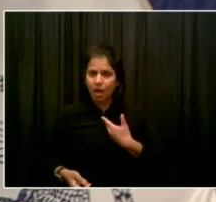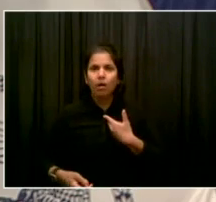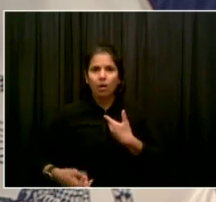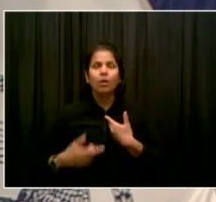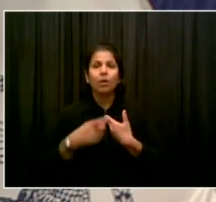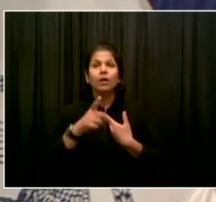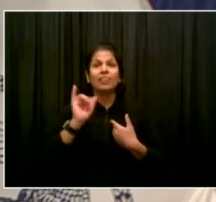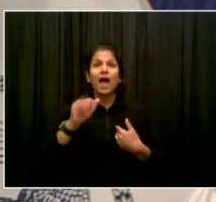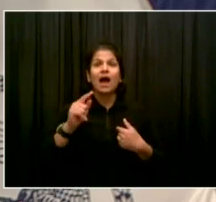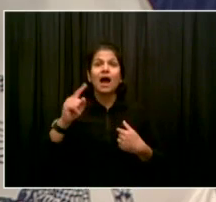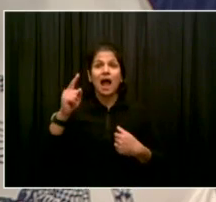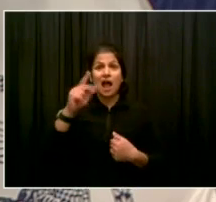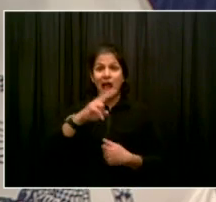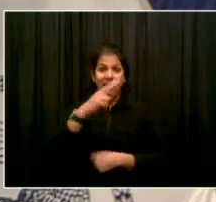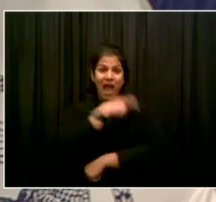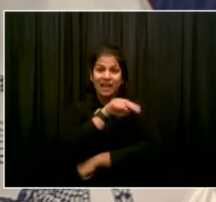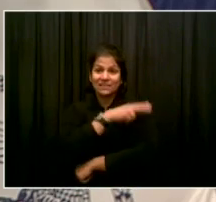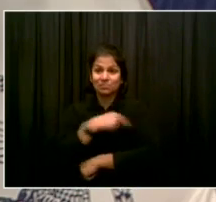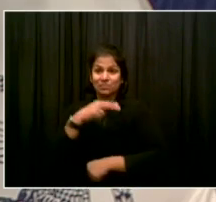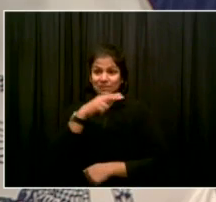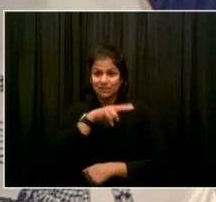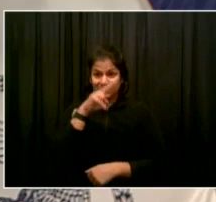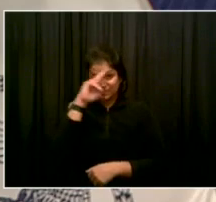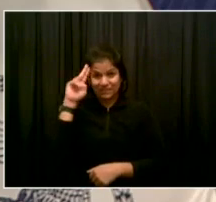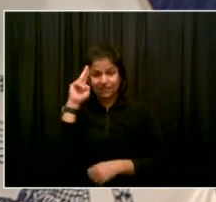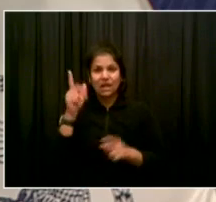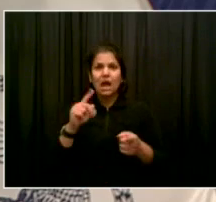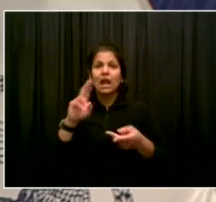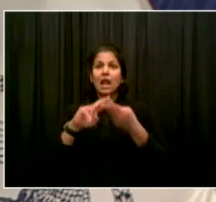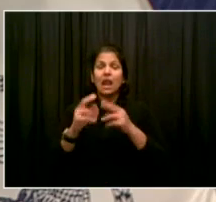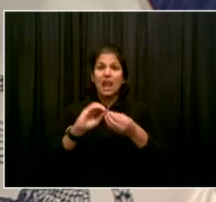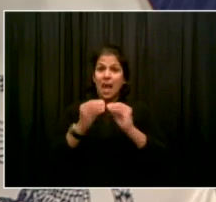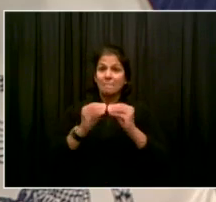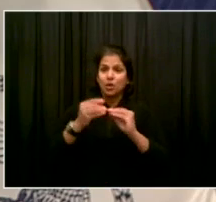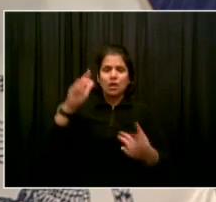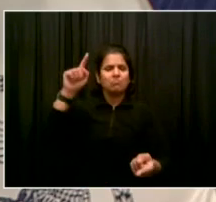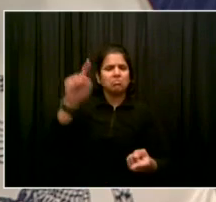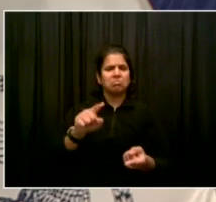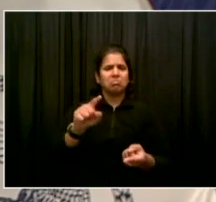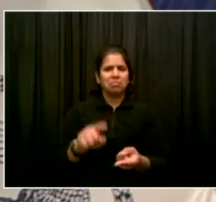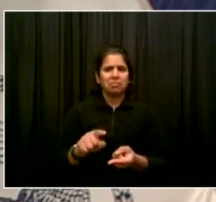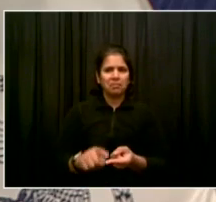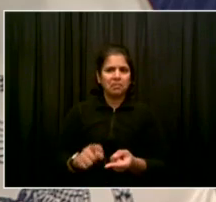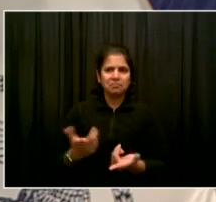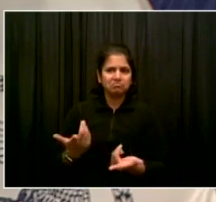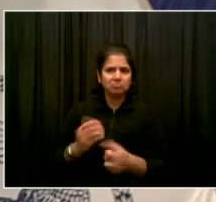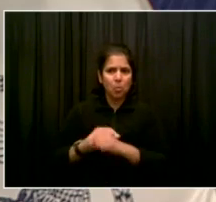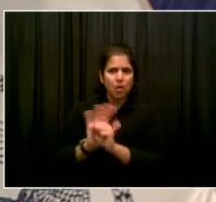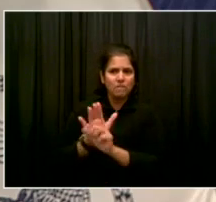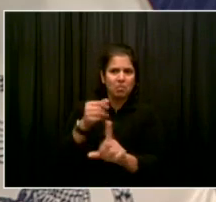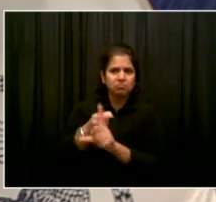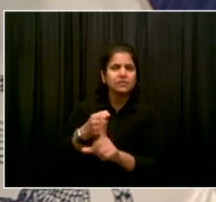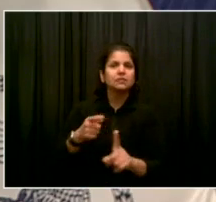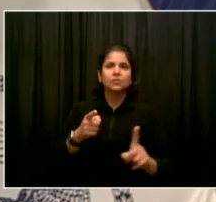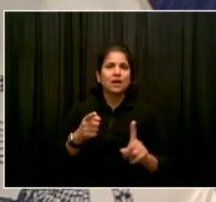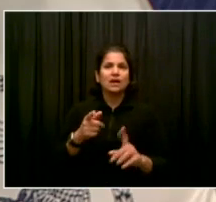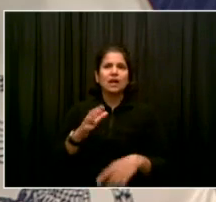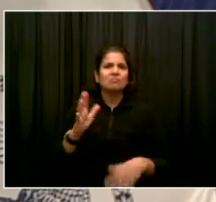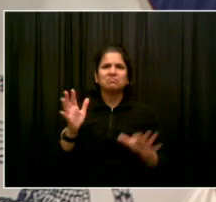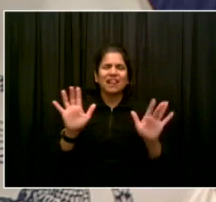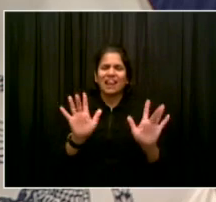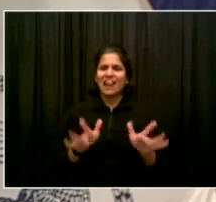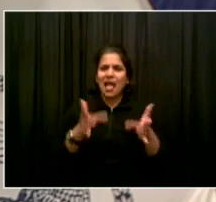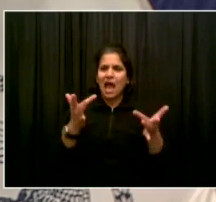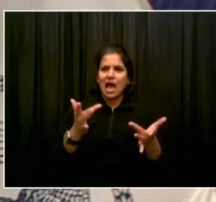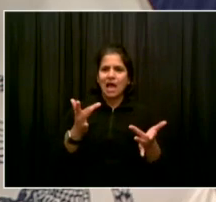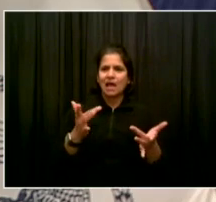we're seeing in general, that this more mild impact, thank God, so far. More cases, but not resulting in the